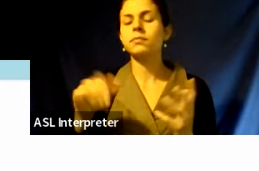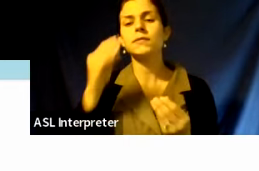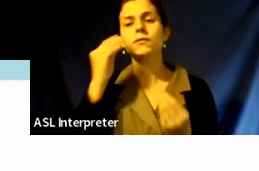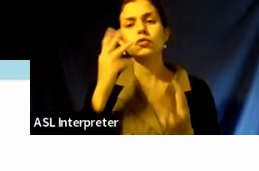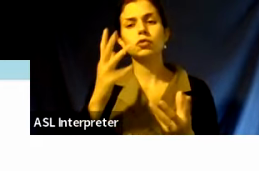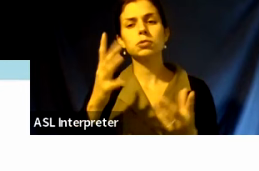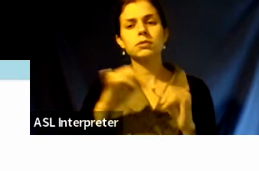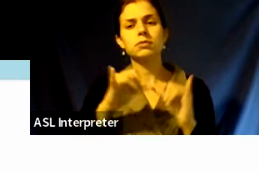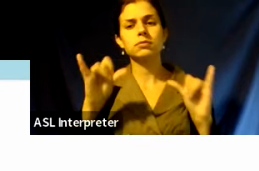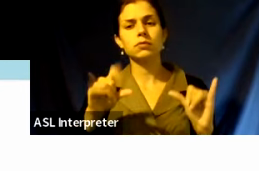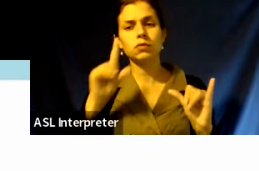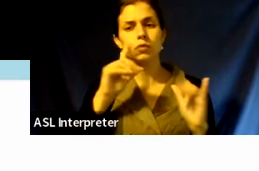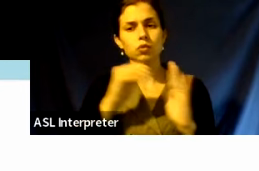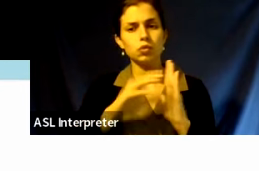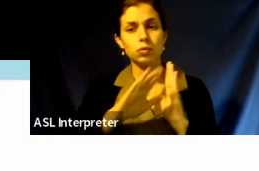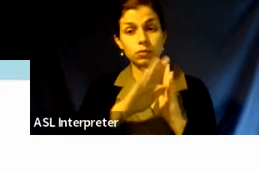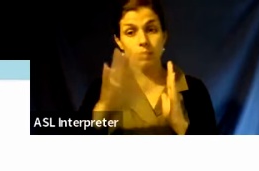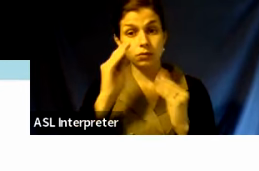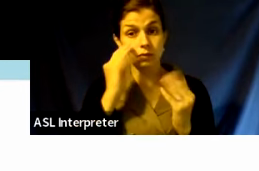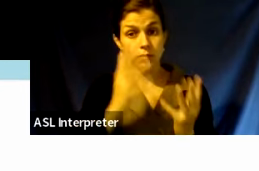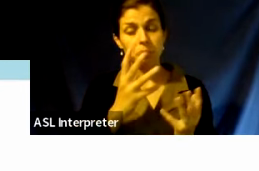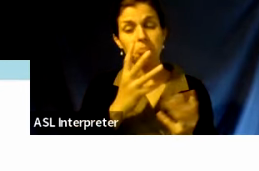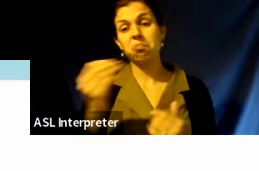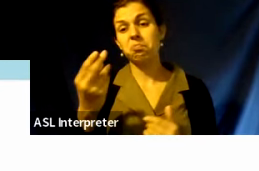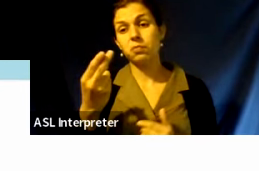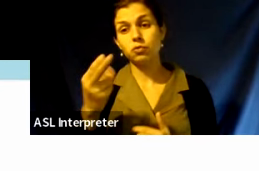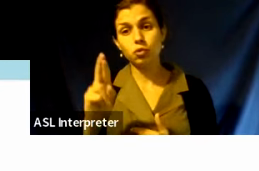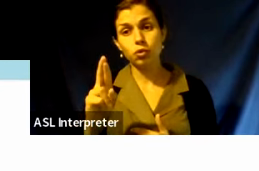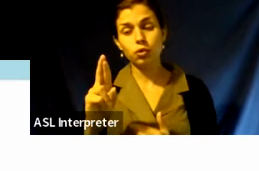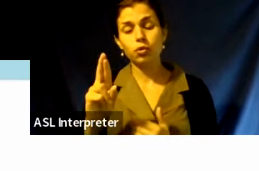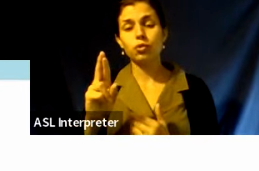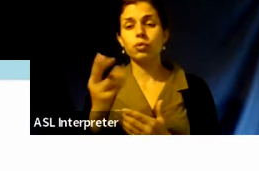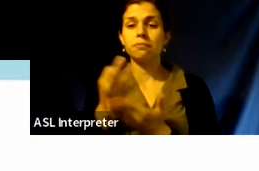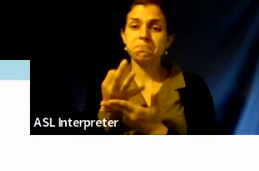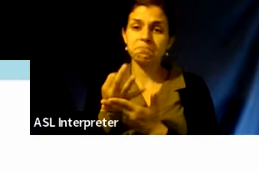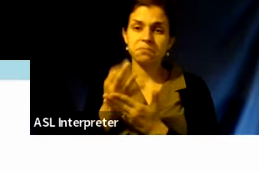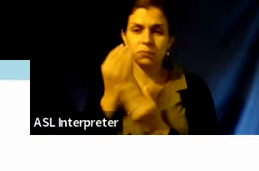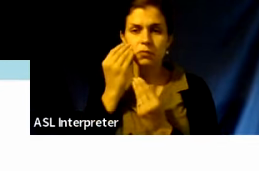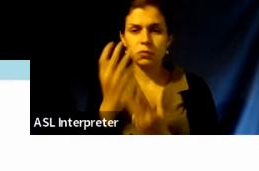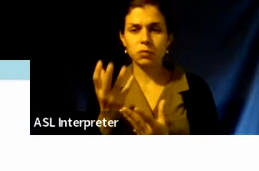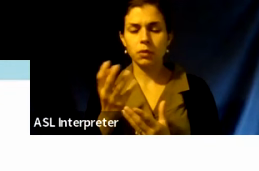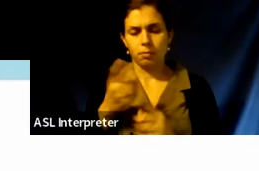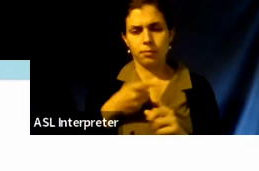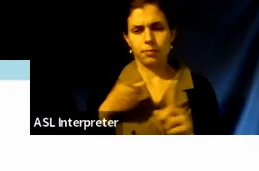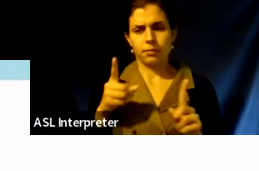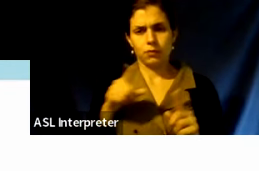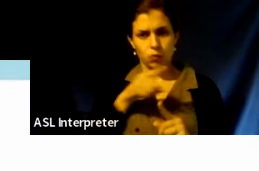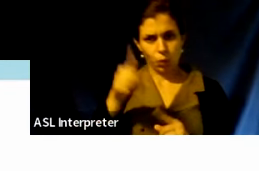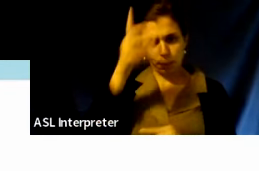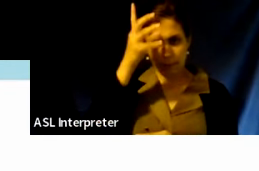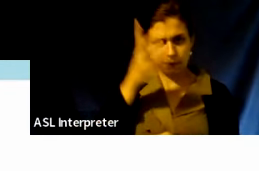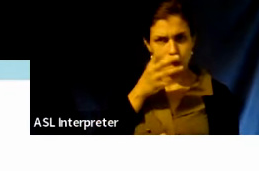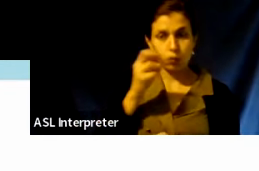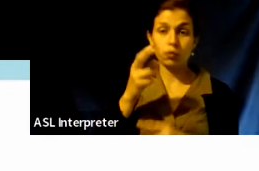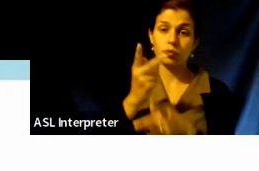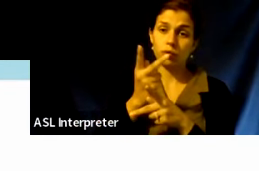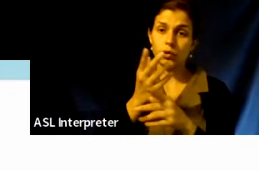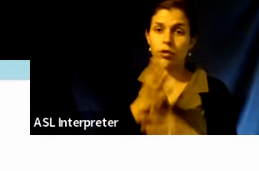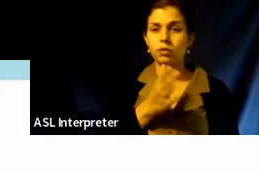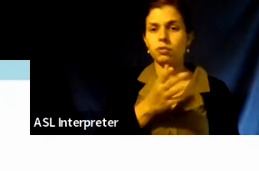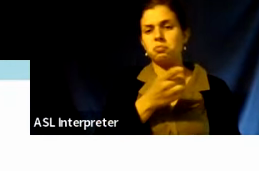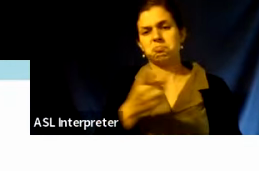student information as well as finance HR information. But as a parent or a guardian, your focus is more